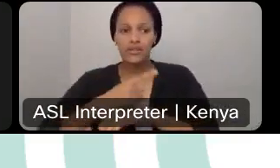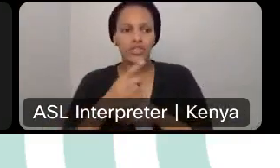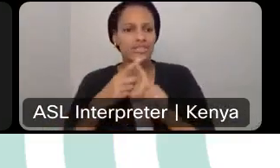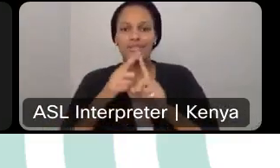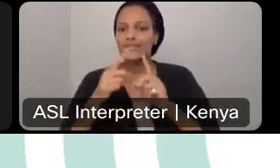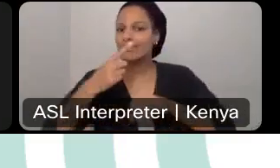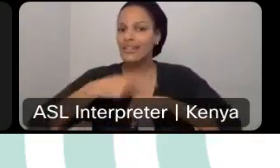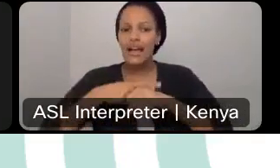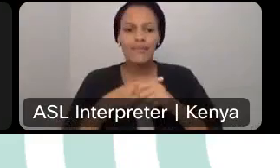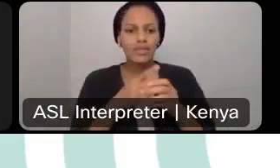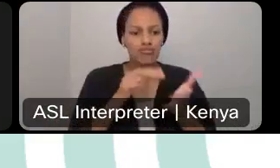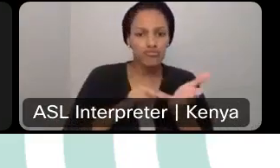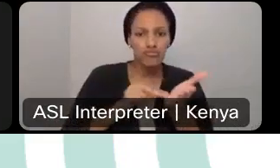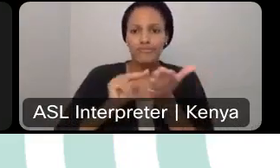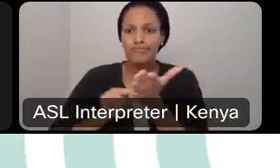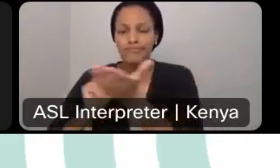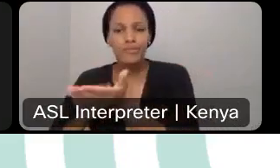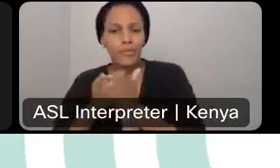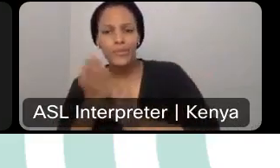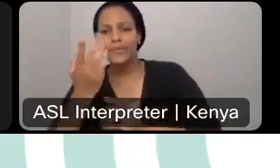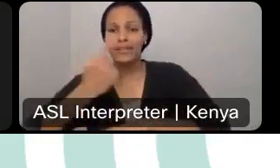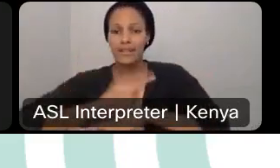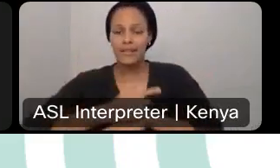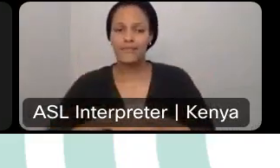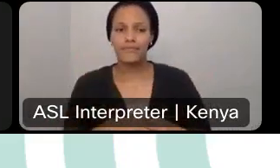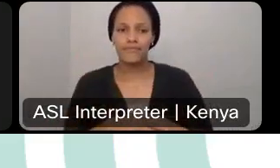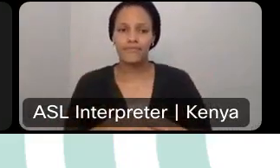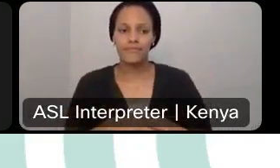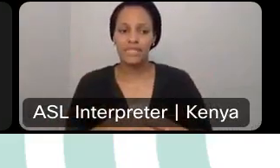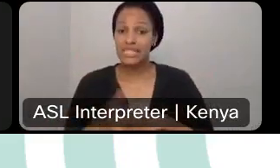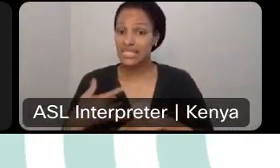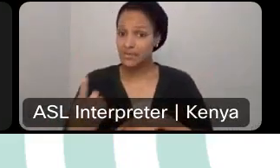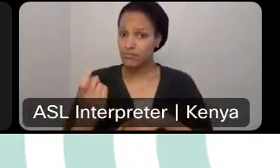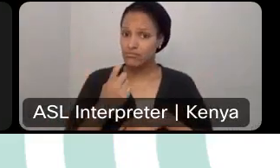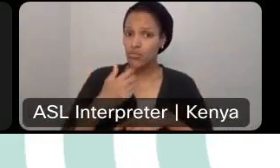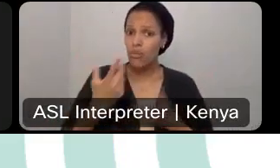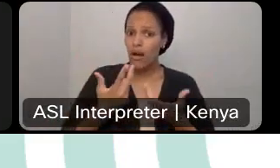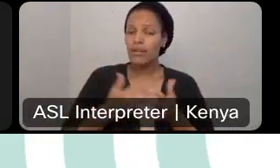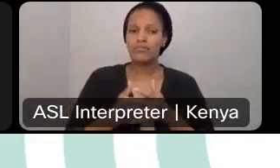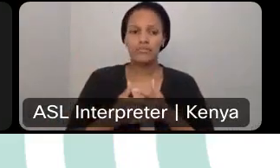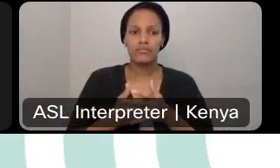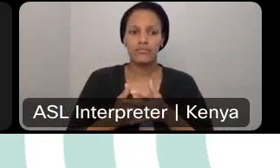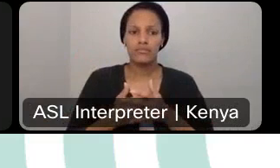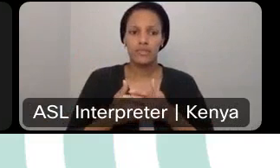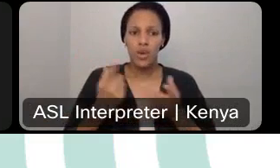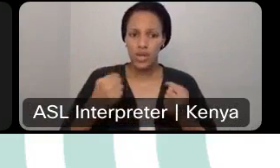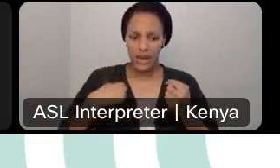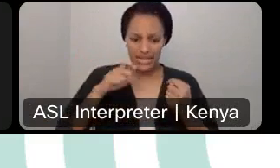Ask yourself, do I have what I need to respond? What helps me to stay